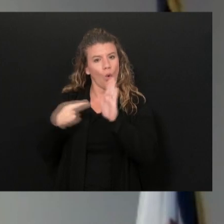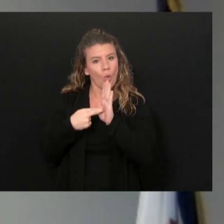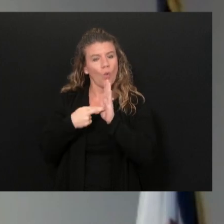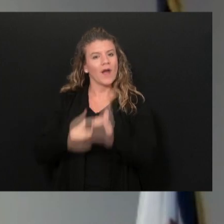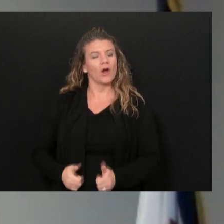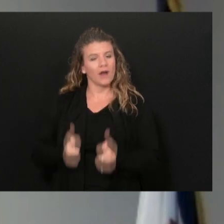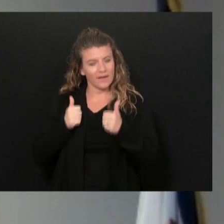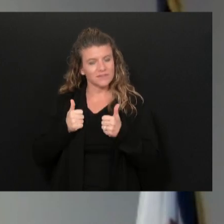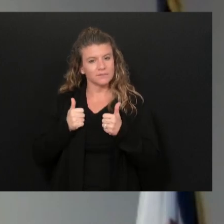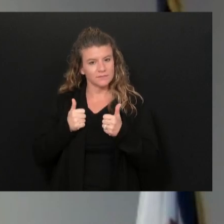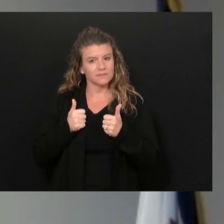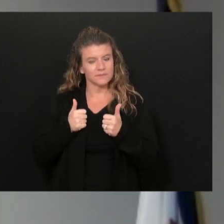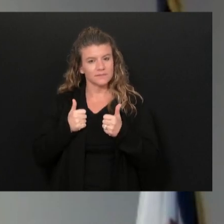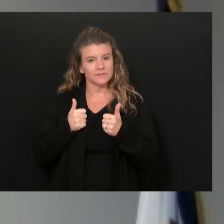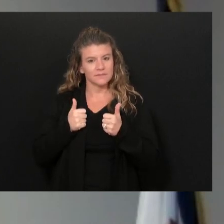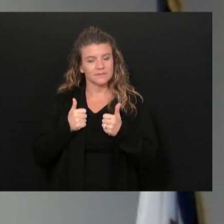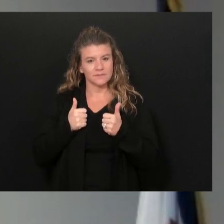lives.